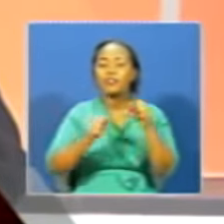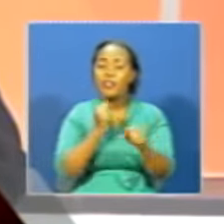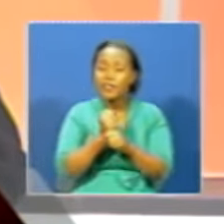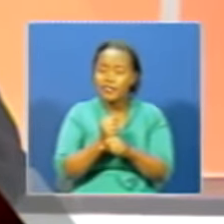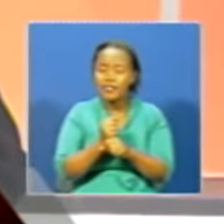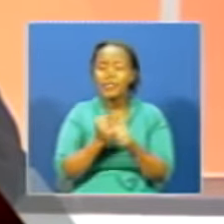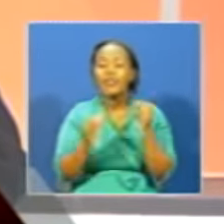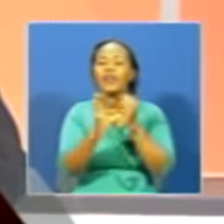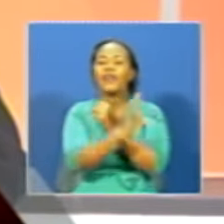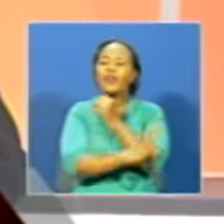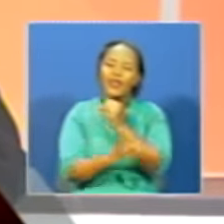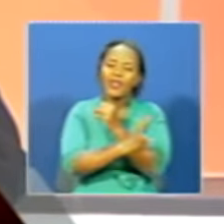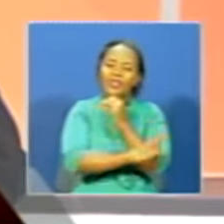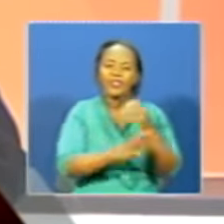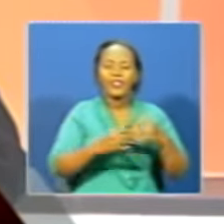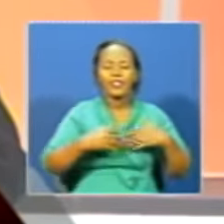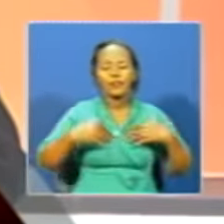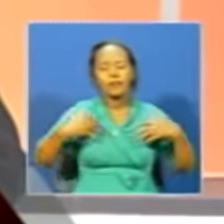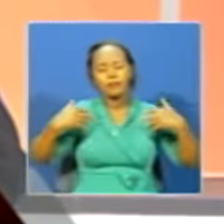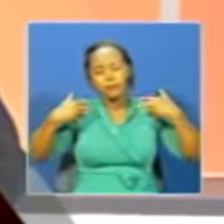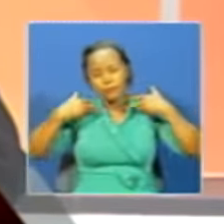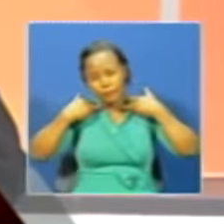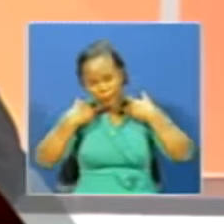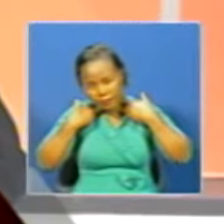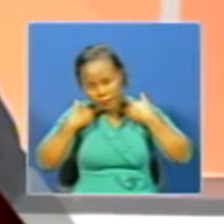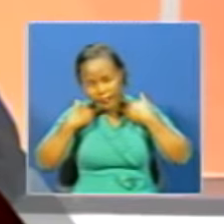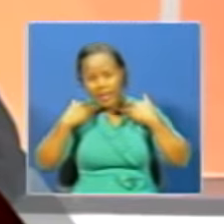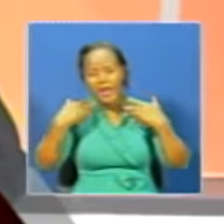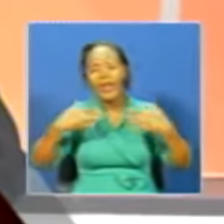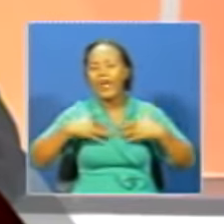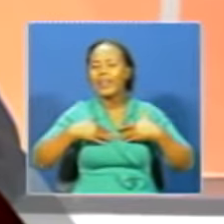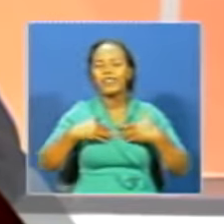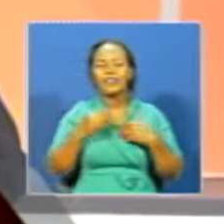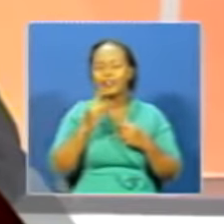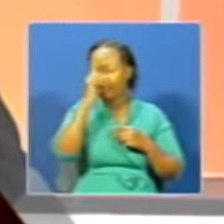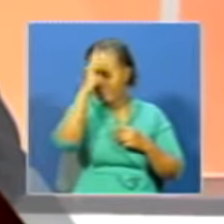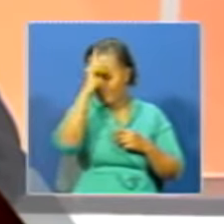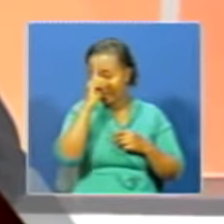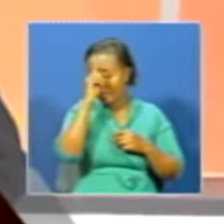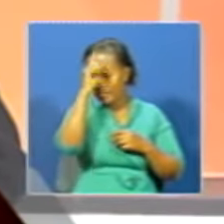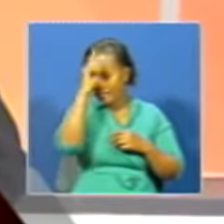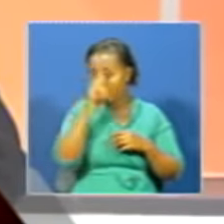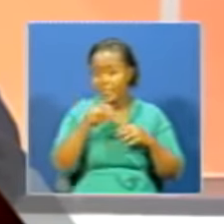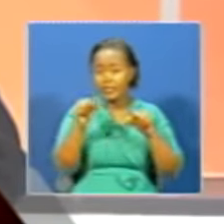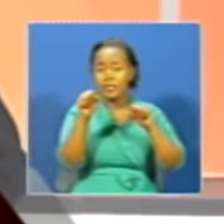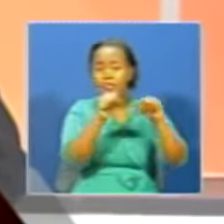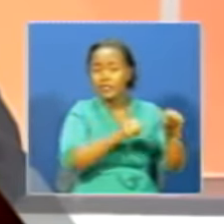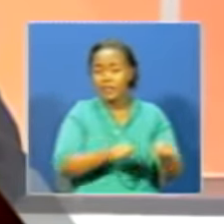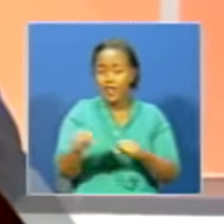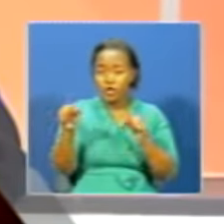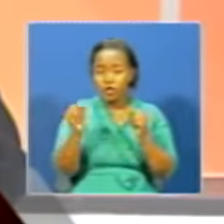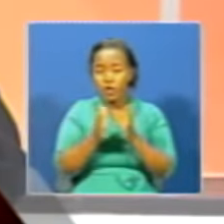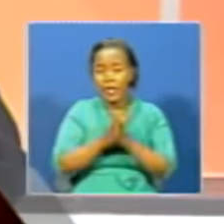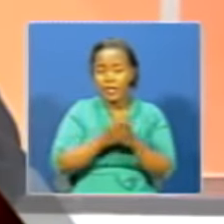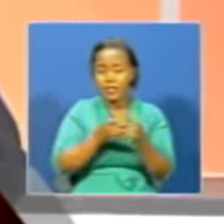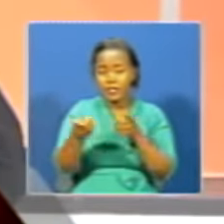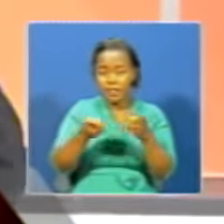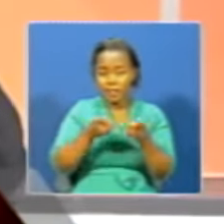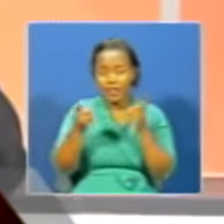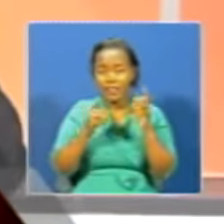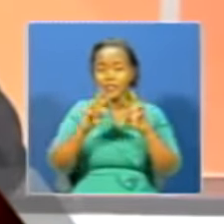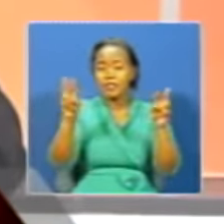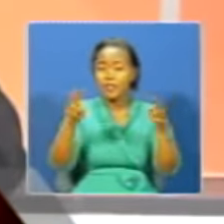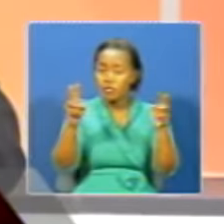doldrums. There were very, very serious structural and governance issues that